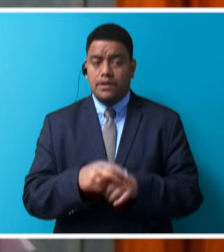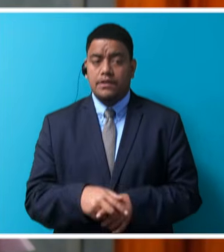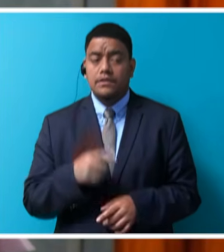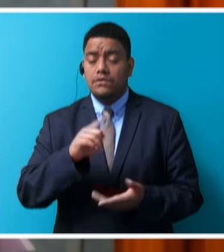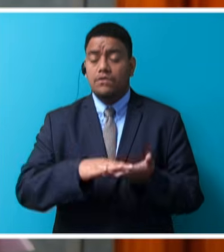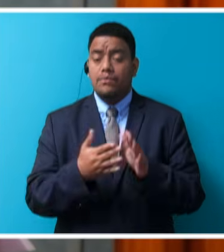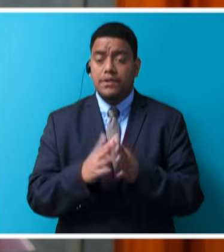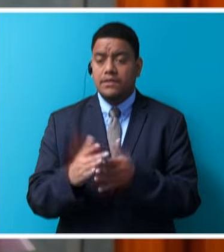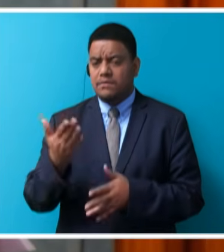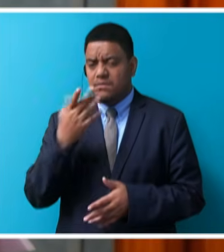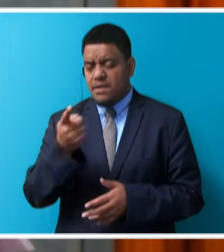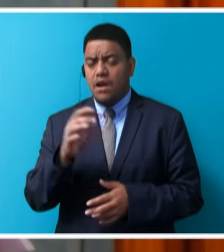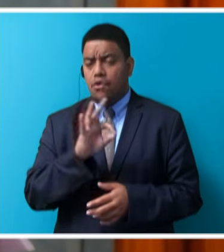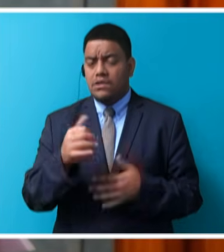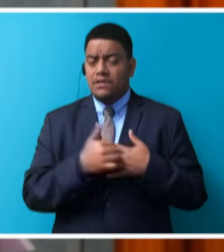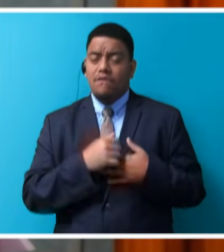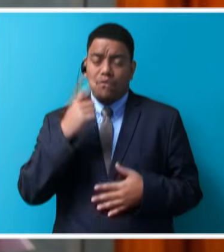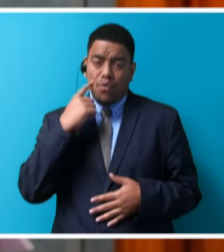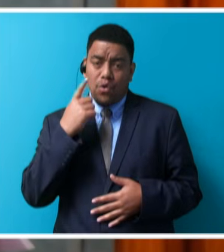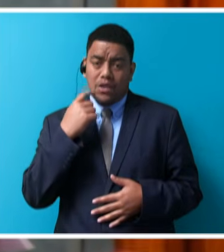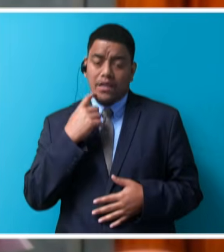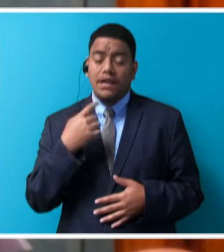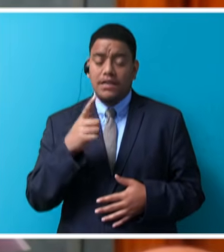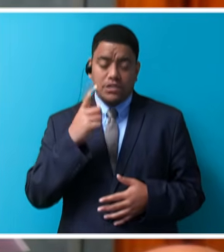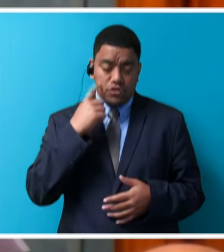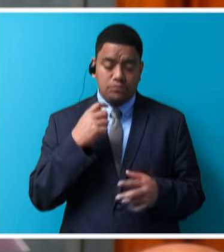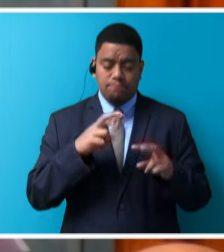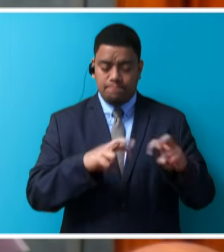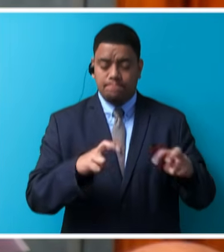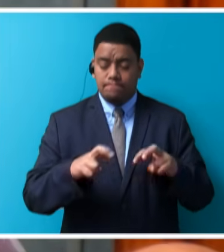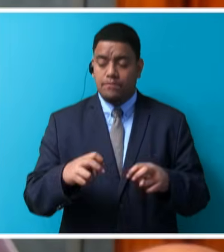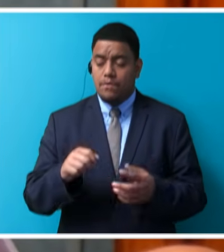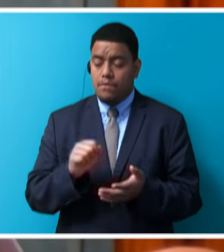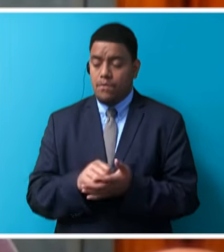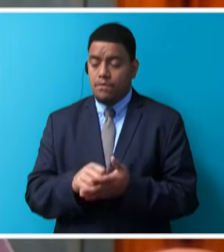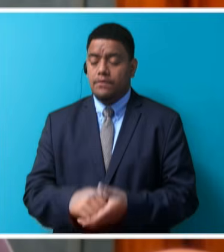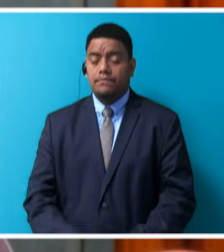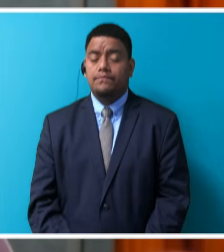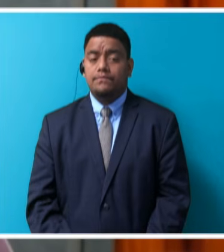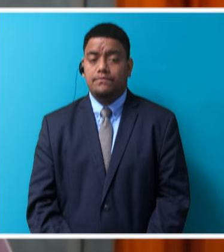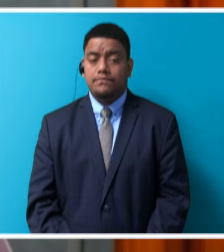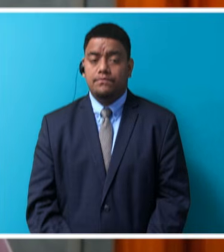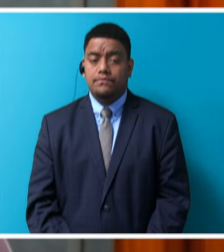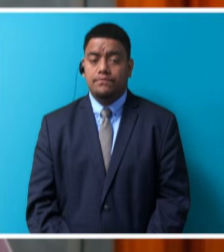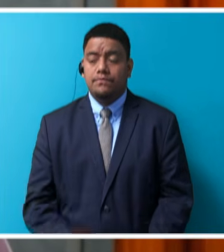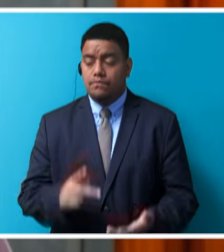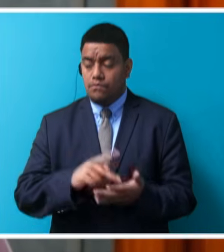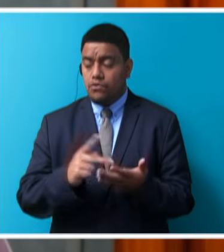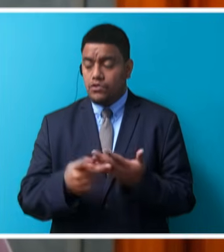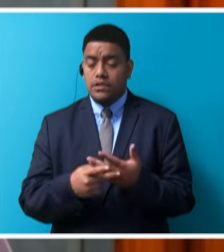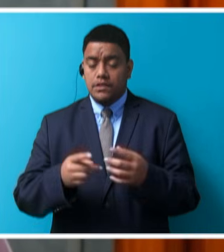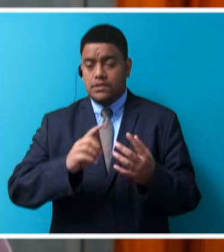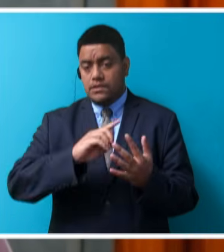communities facing unsafe water sources and inadequate sanitation. Project designs